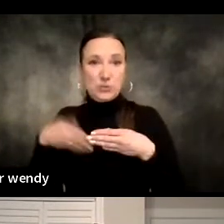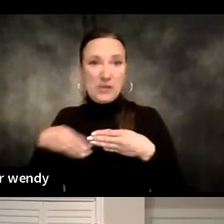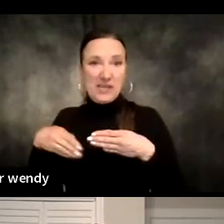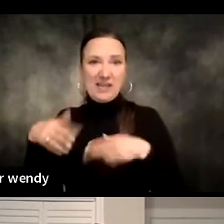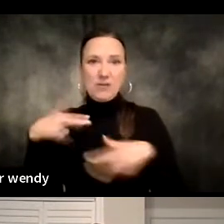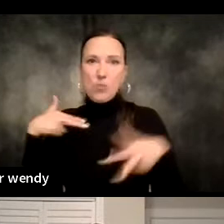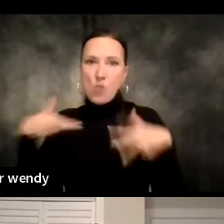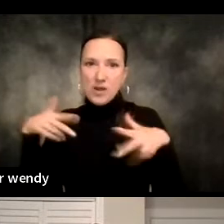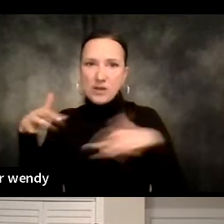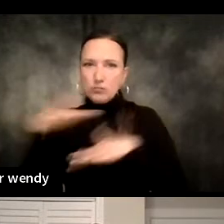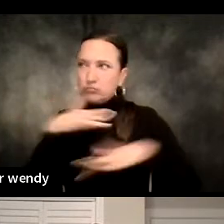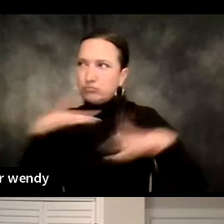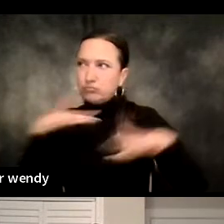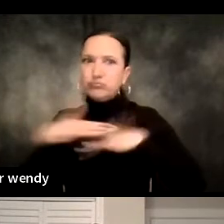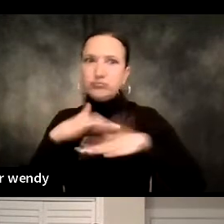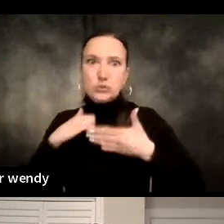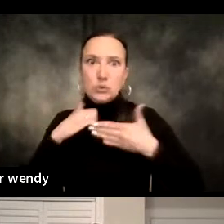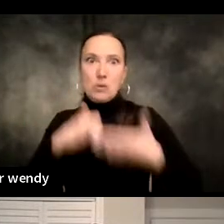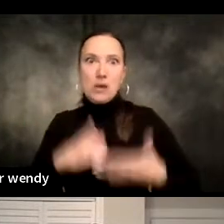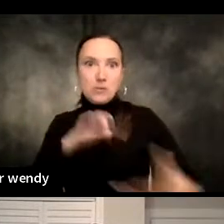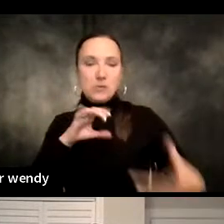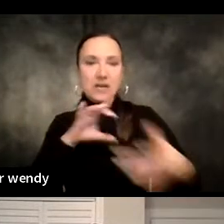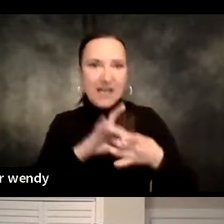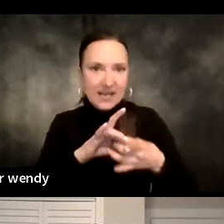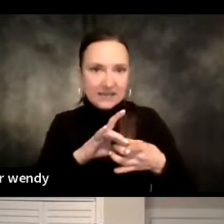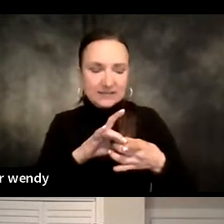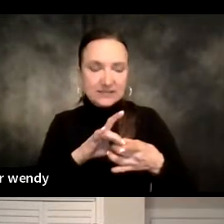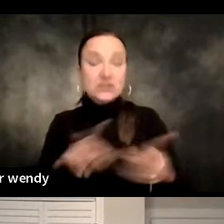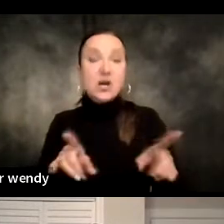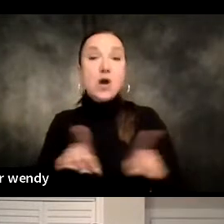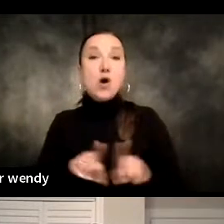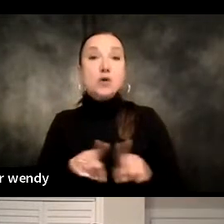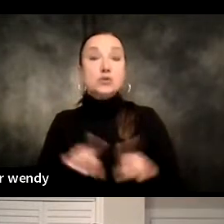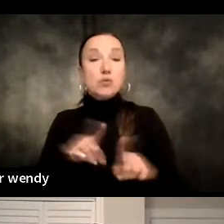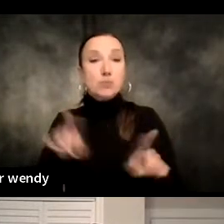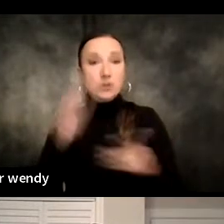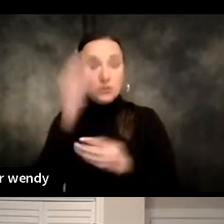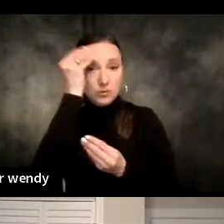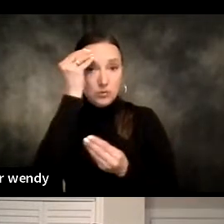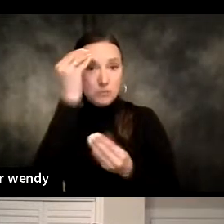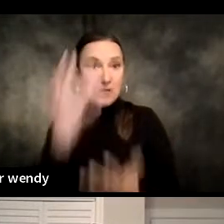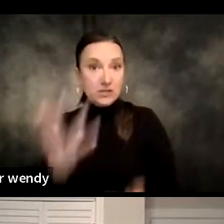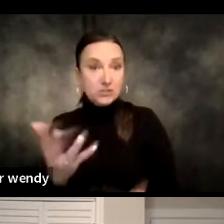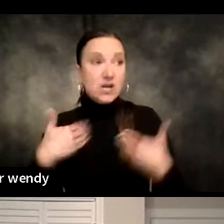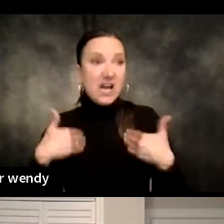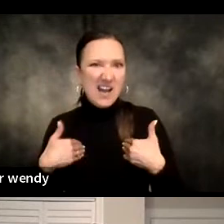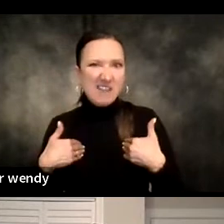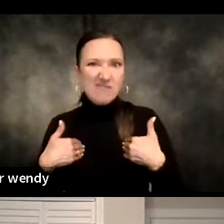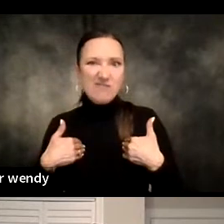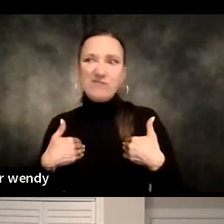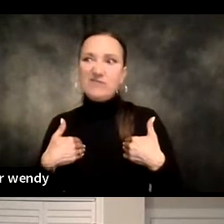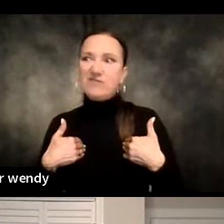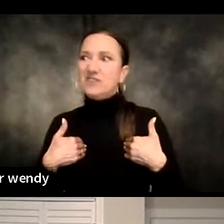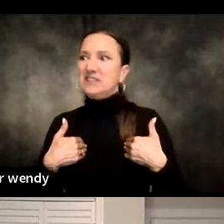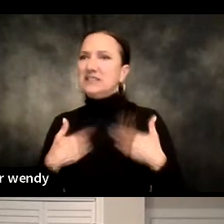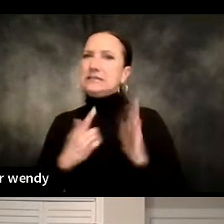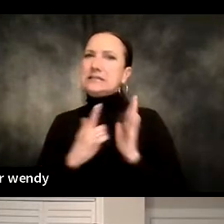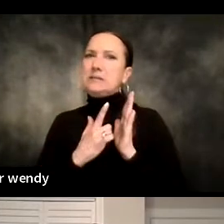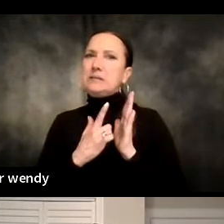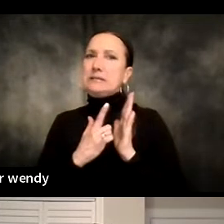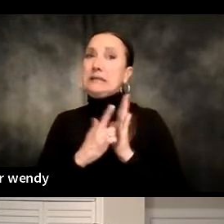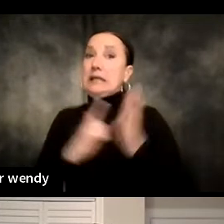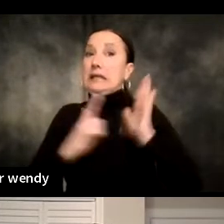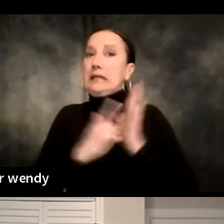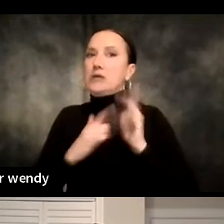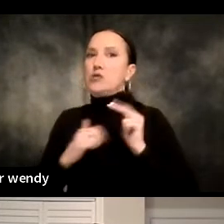coming around to help people get reconnected. I also wanted to mention that we had some illegal construction